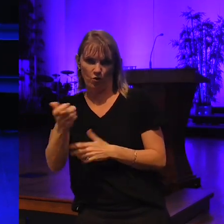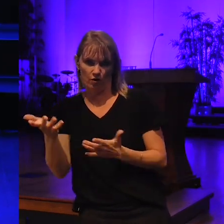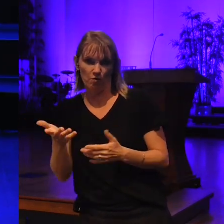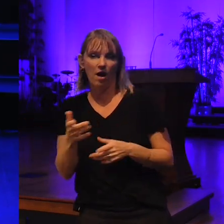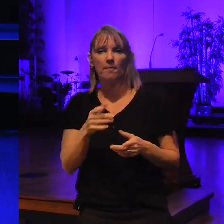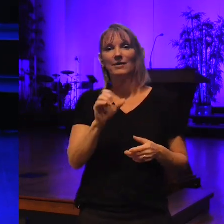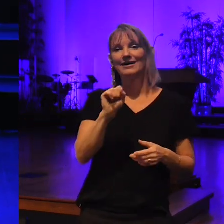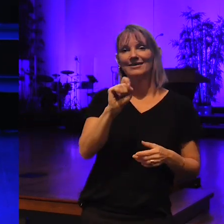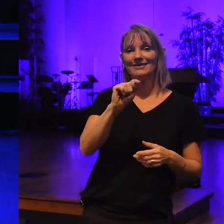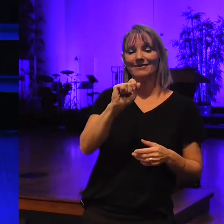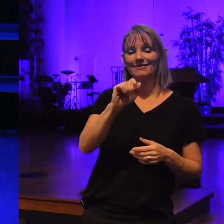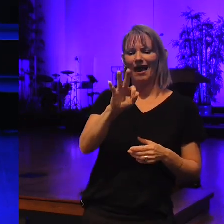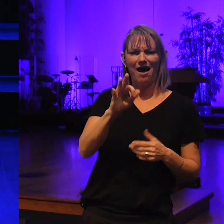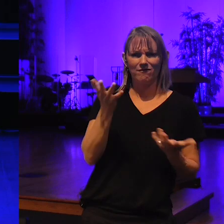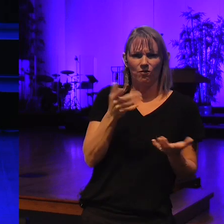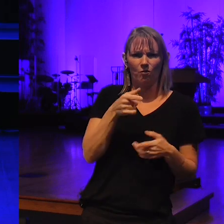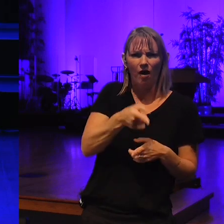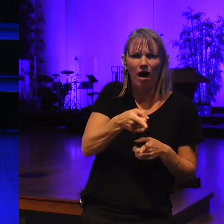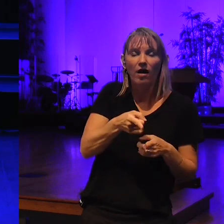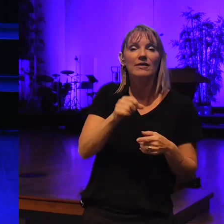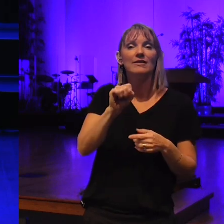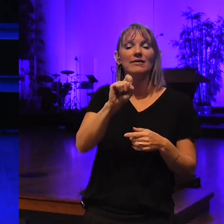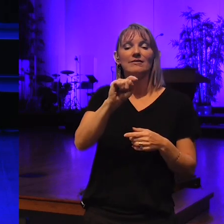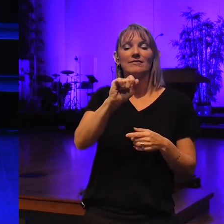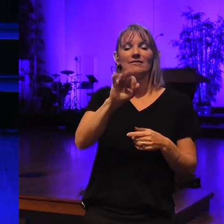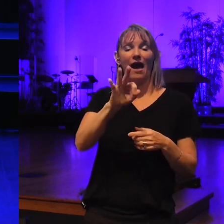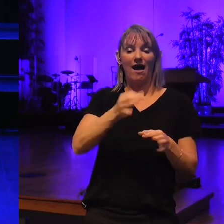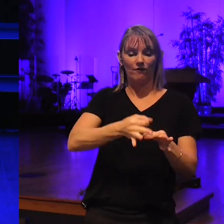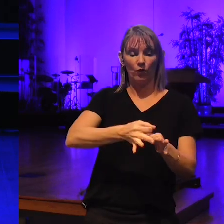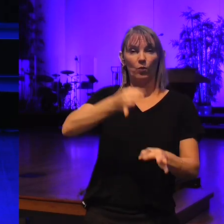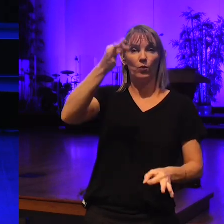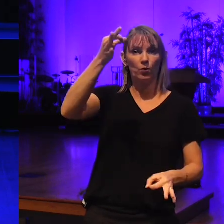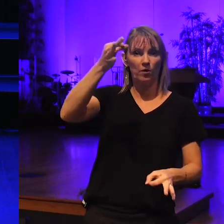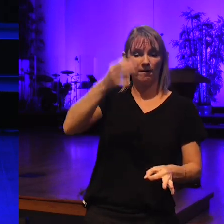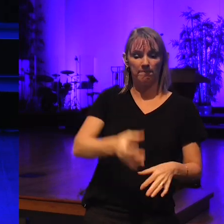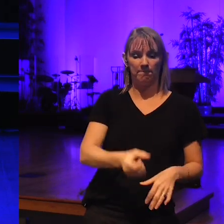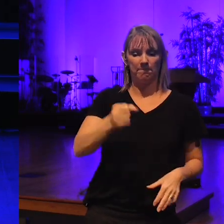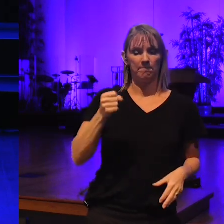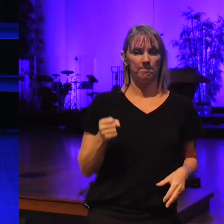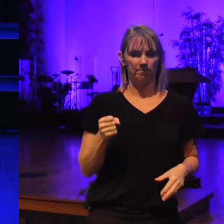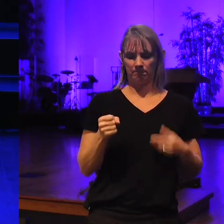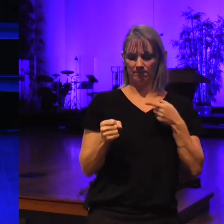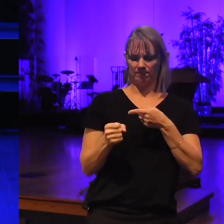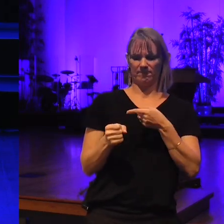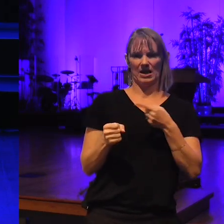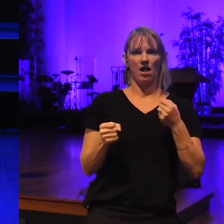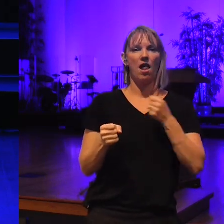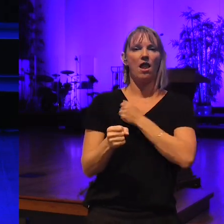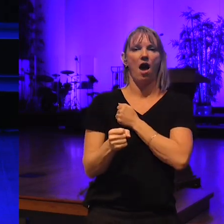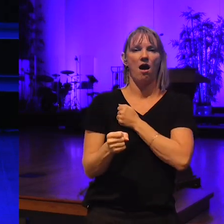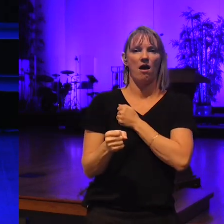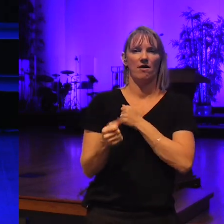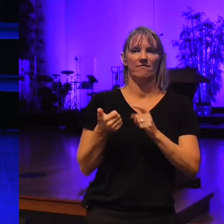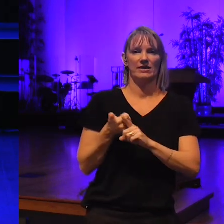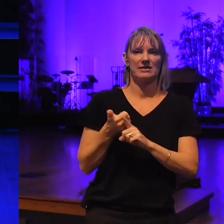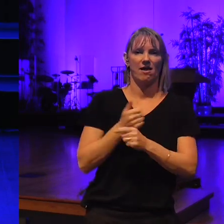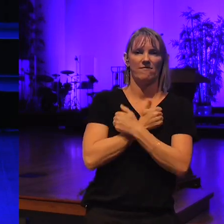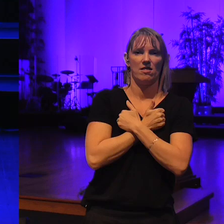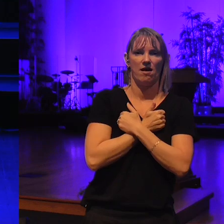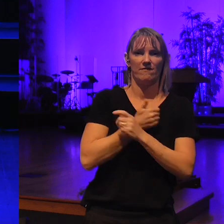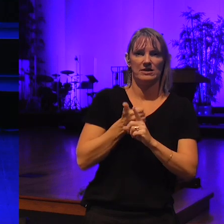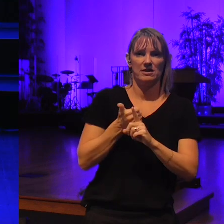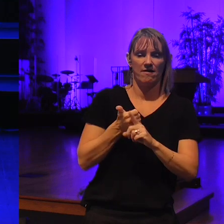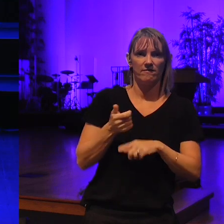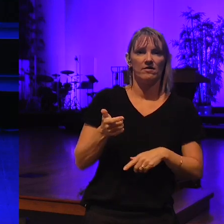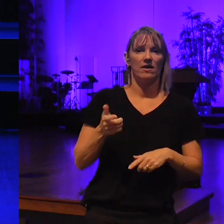But what is the staff? We pick up the staff. The staff is love itself. Bringing